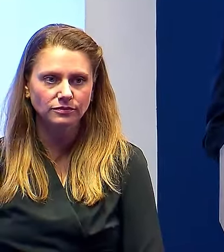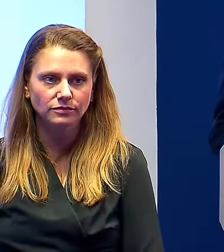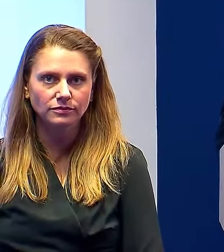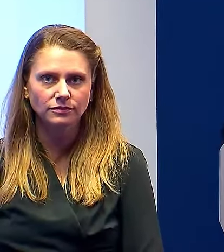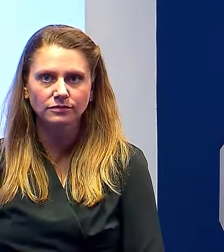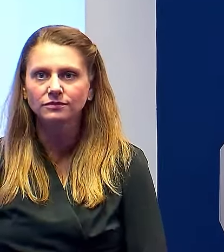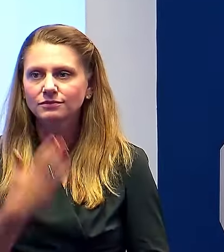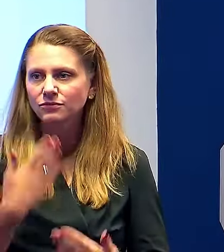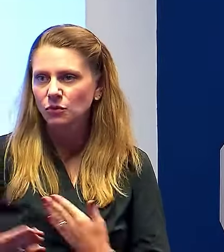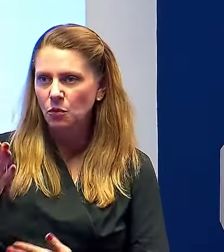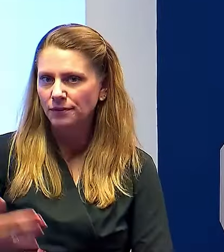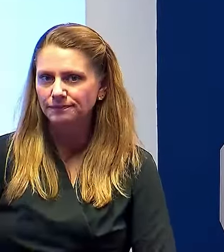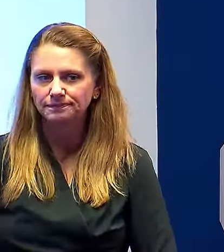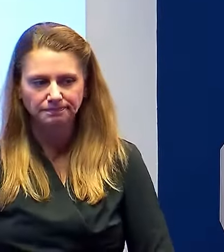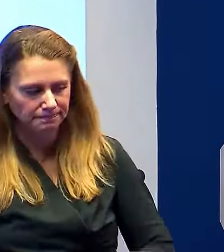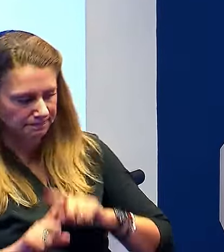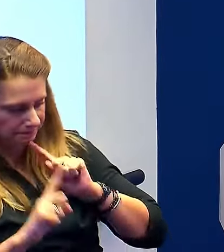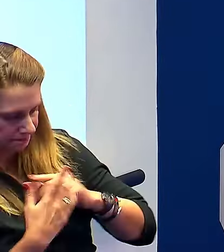Good morning.